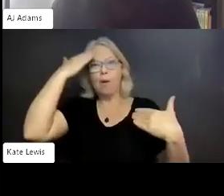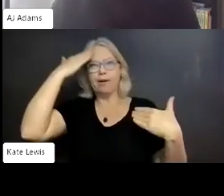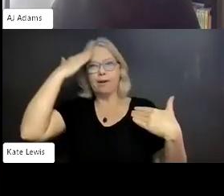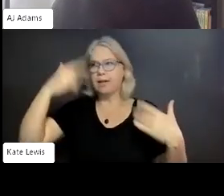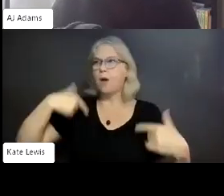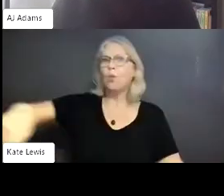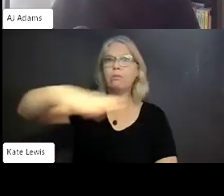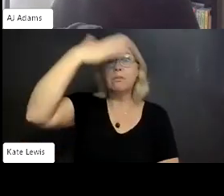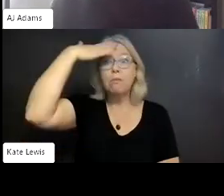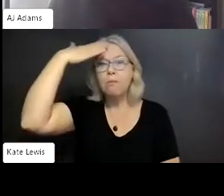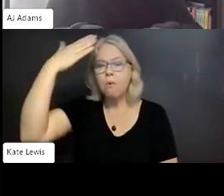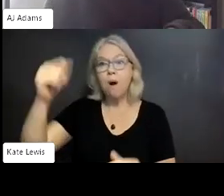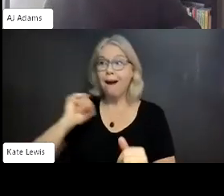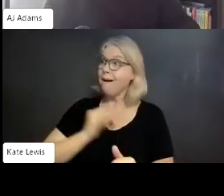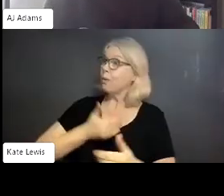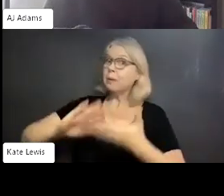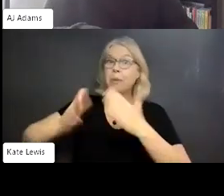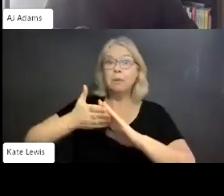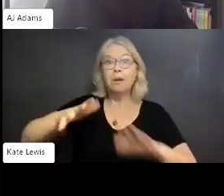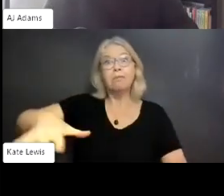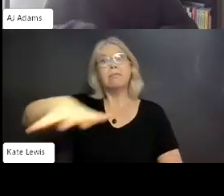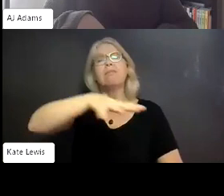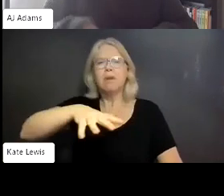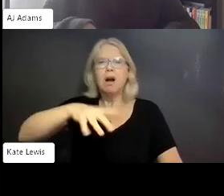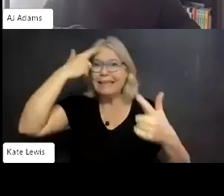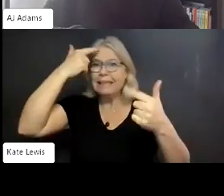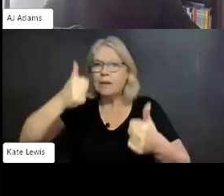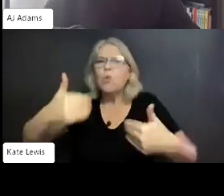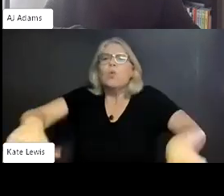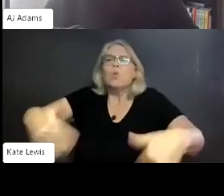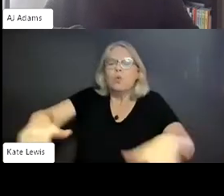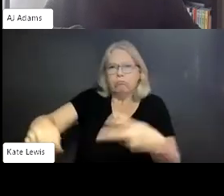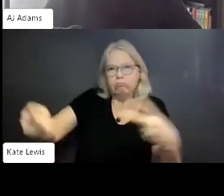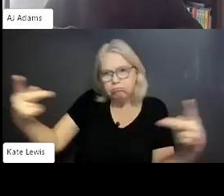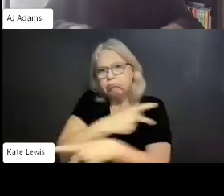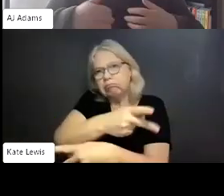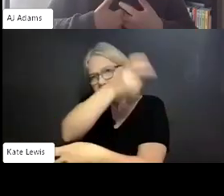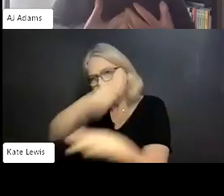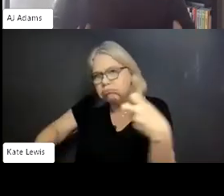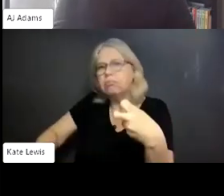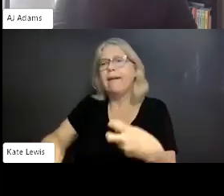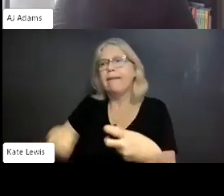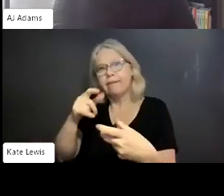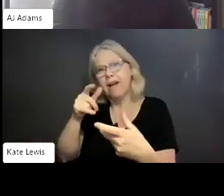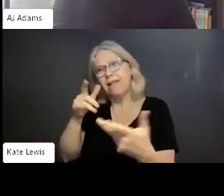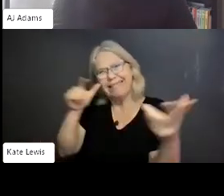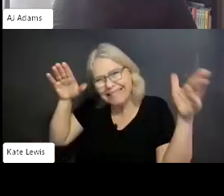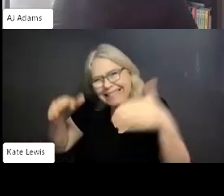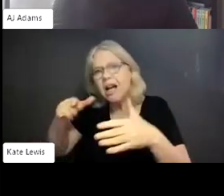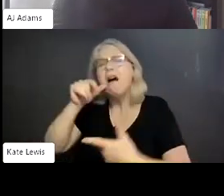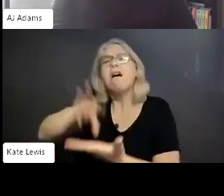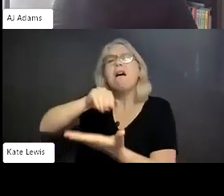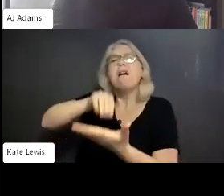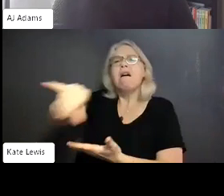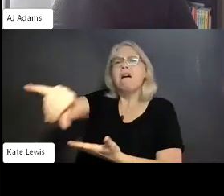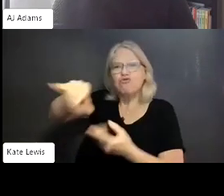bring attention to the often overlooked struggles faced by queer and trans people living with dementia. And by focusing on this issue, we